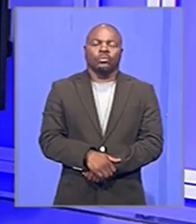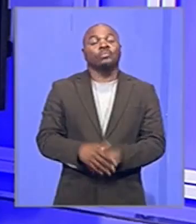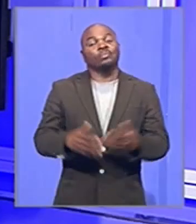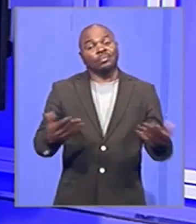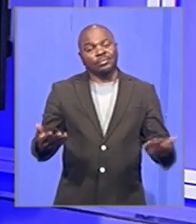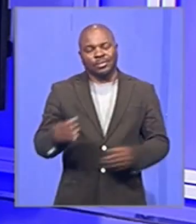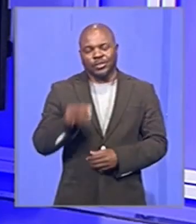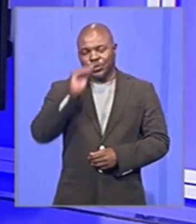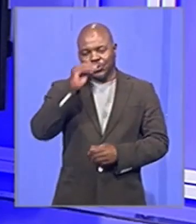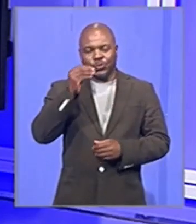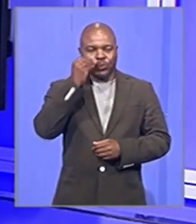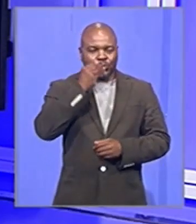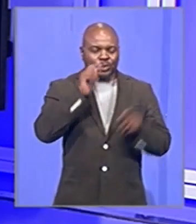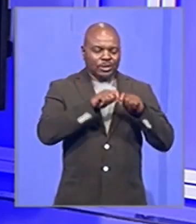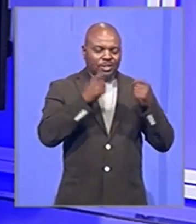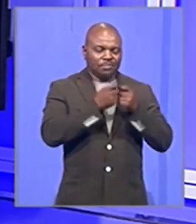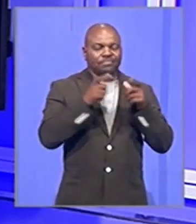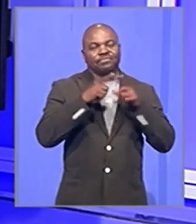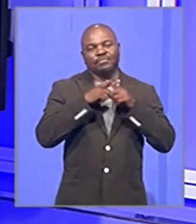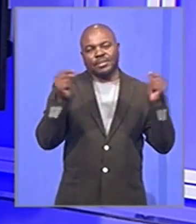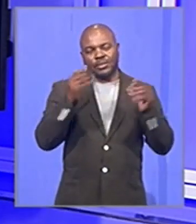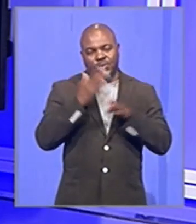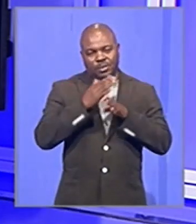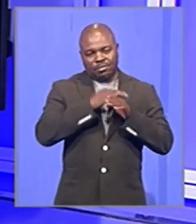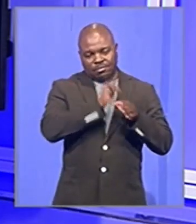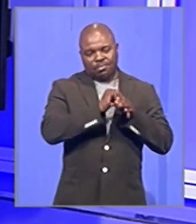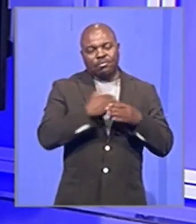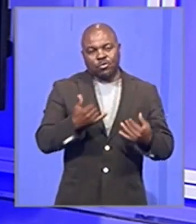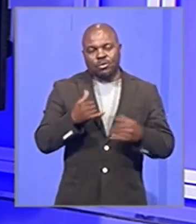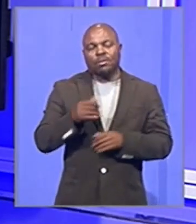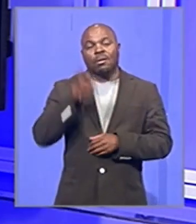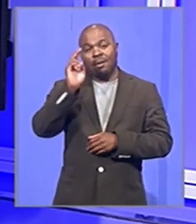Bahaeso moifo wa ditaba tsa Sesotho o entse o lekane phirimaneng ena boela